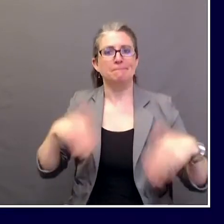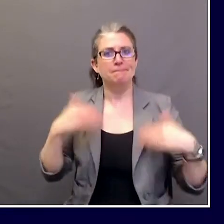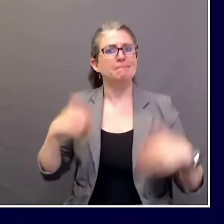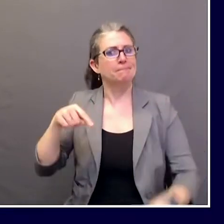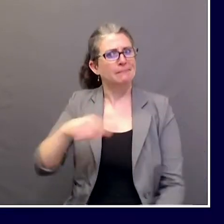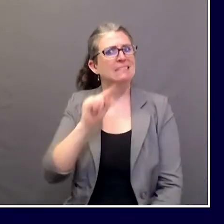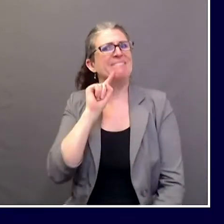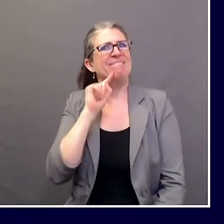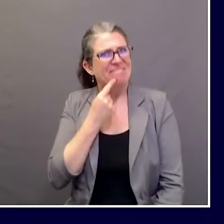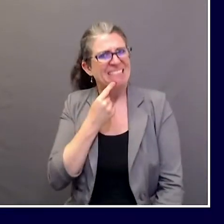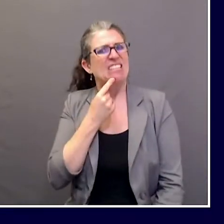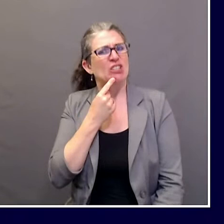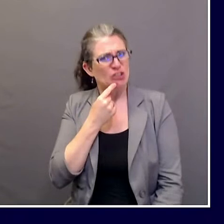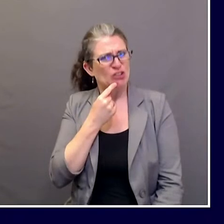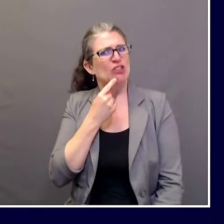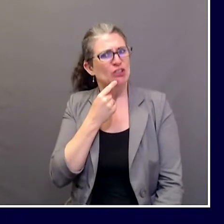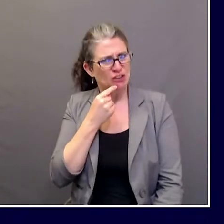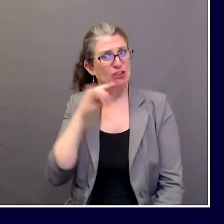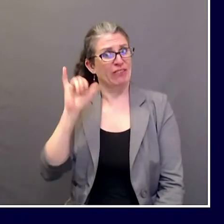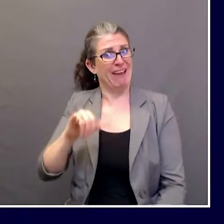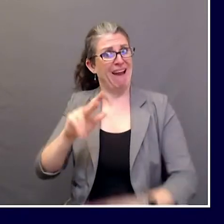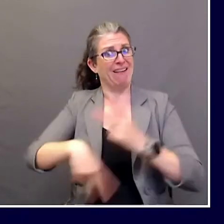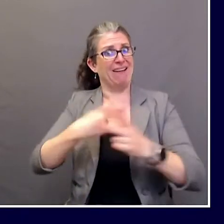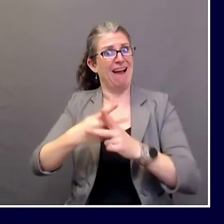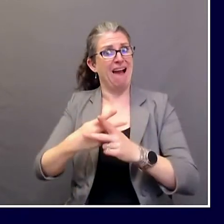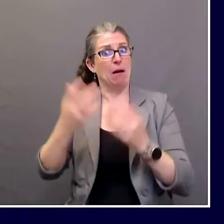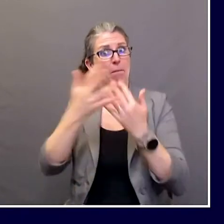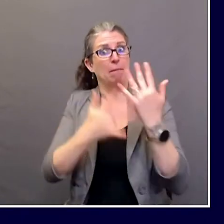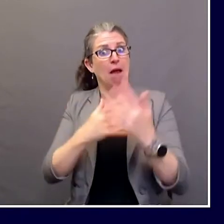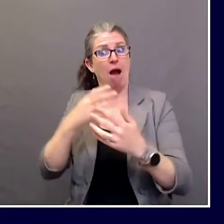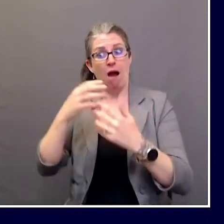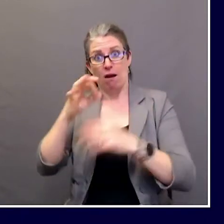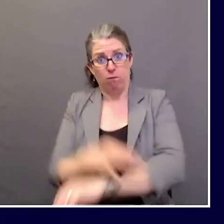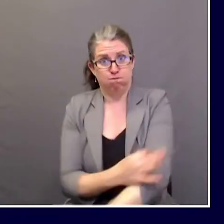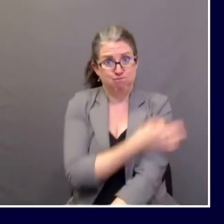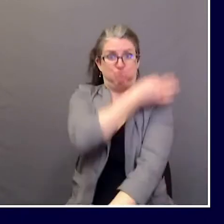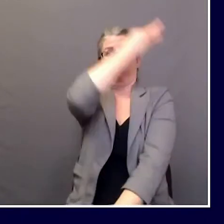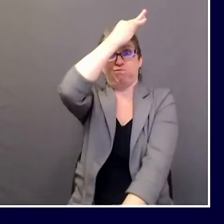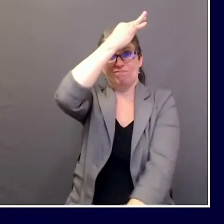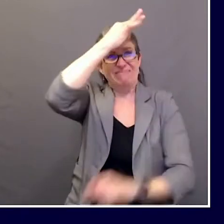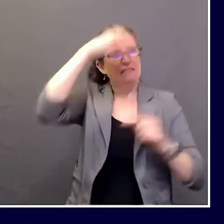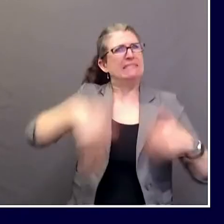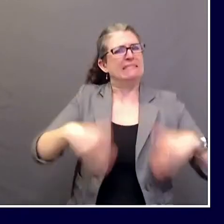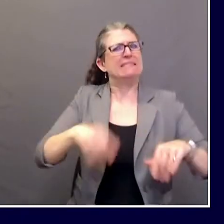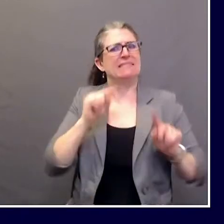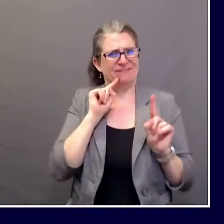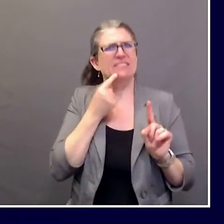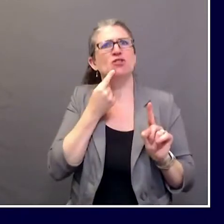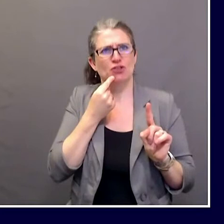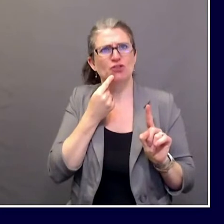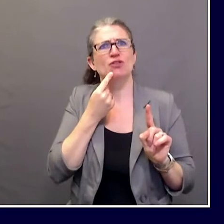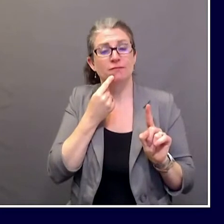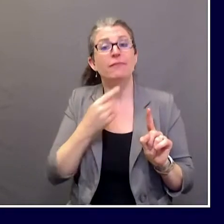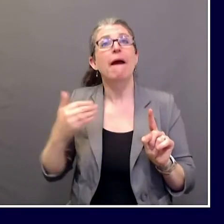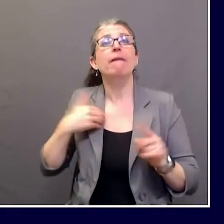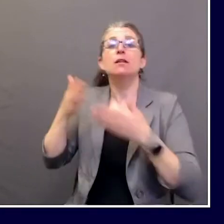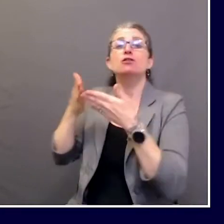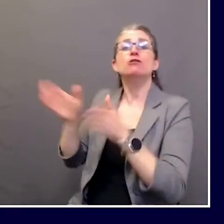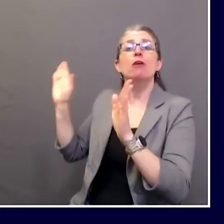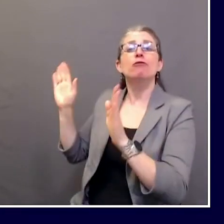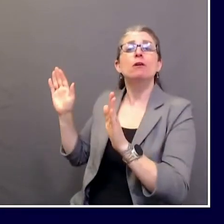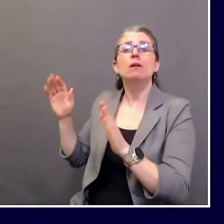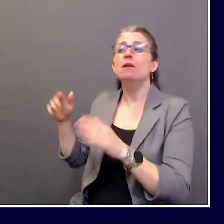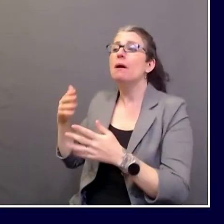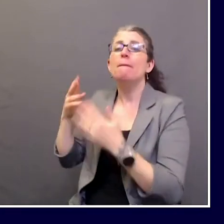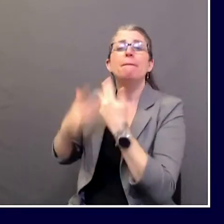blood clots. Typically, physicians treat a blood clot using, for example, a type of drug called an